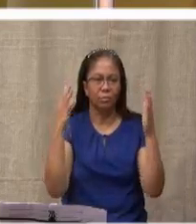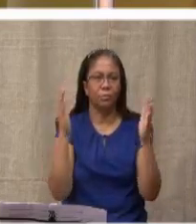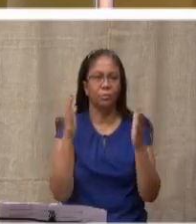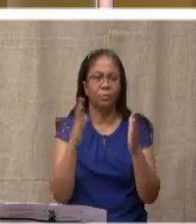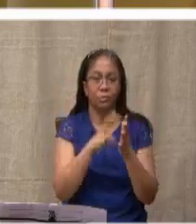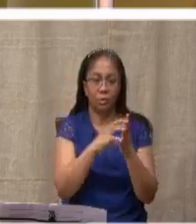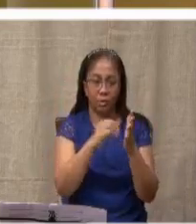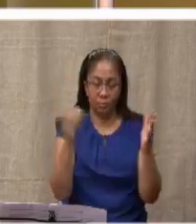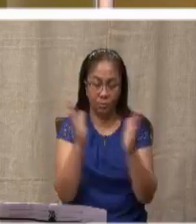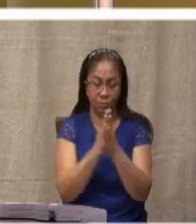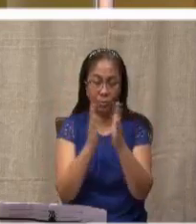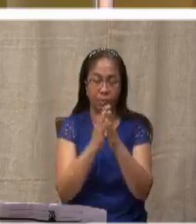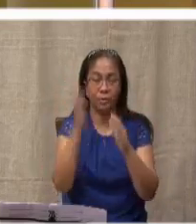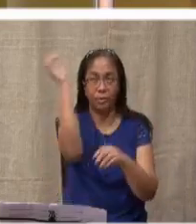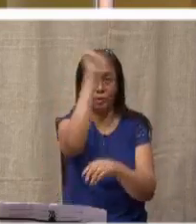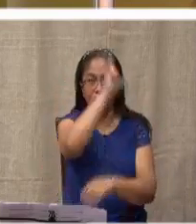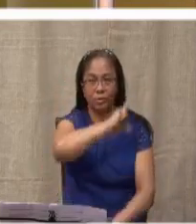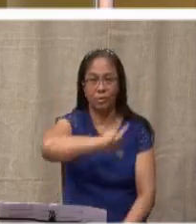praise